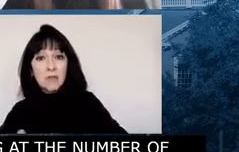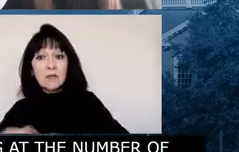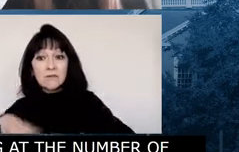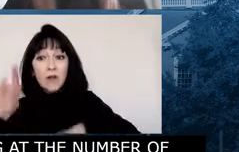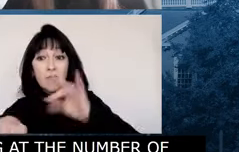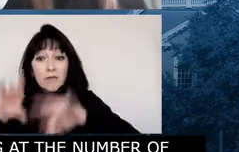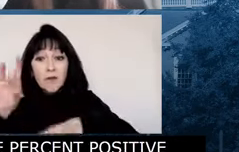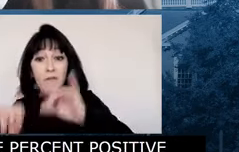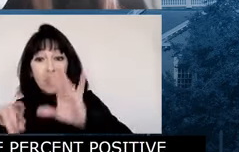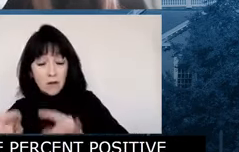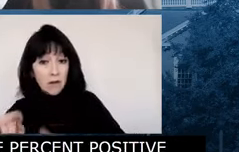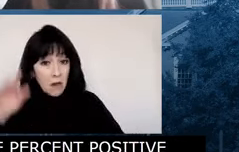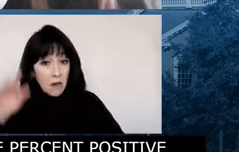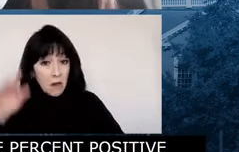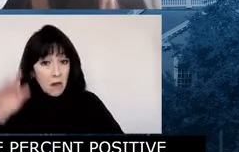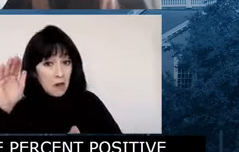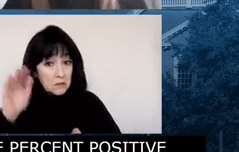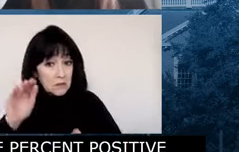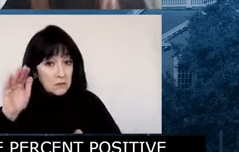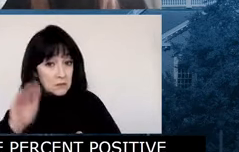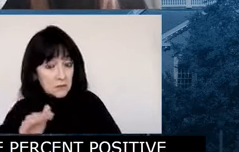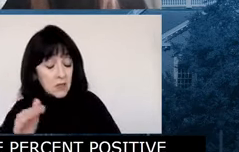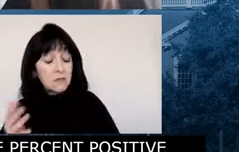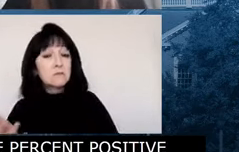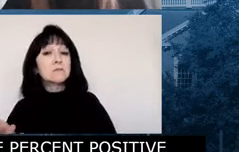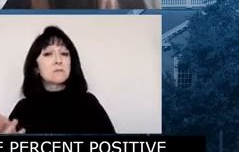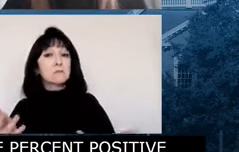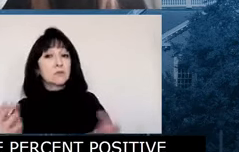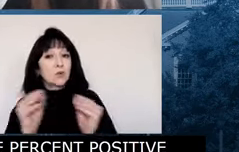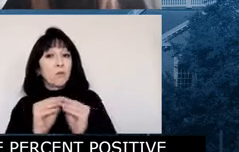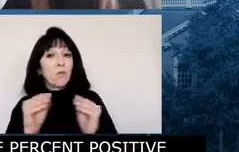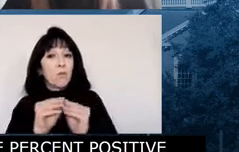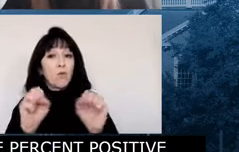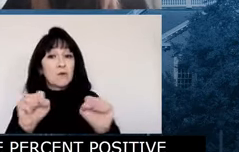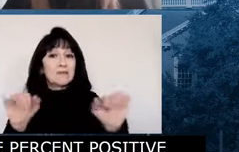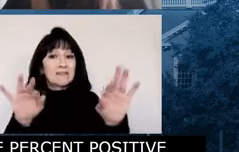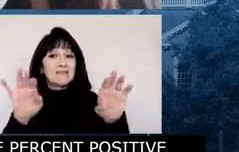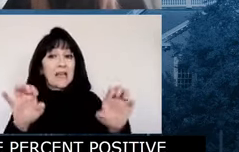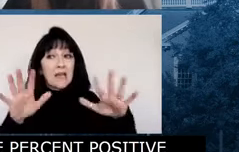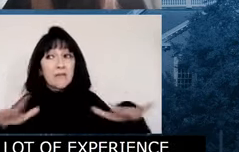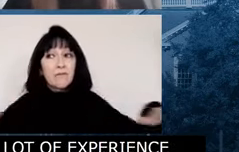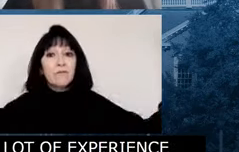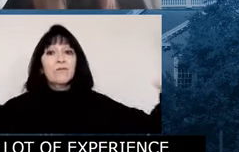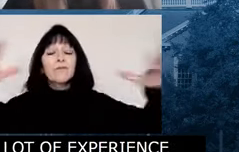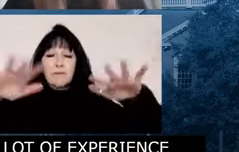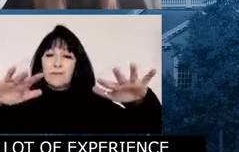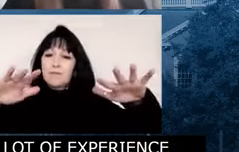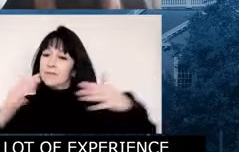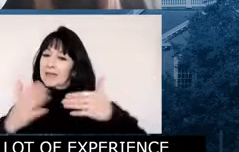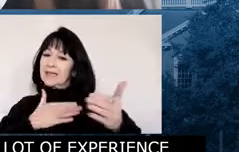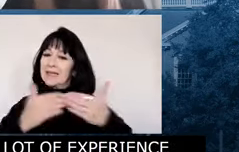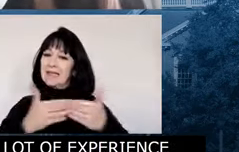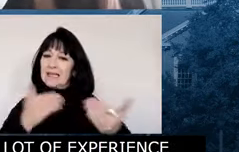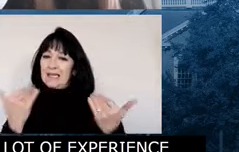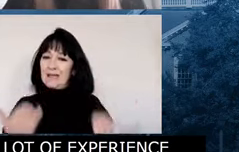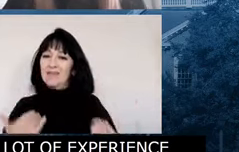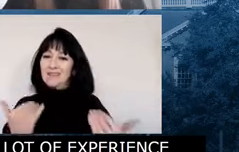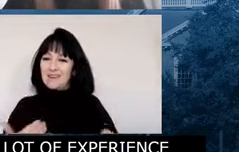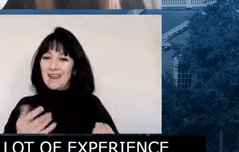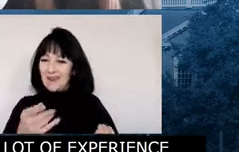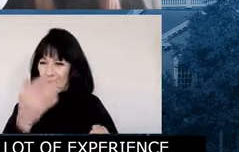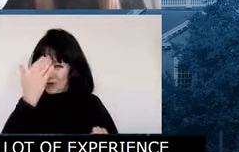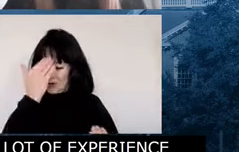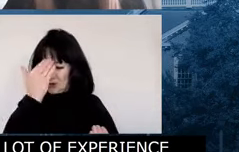of where things are going. Even if you look at our curve right now, peaked on the exact same day as it did last